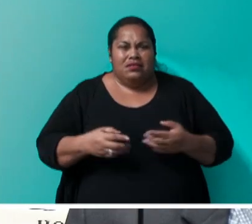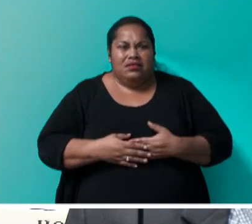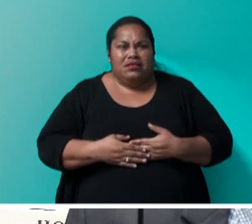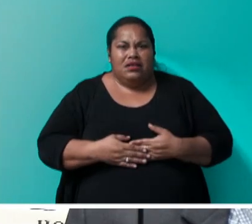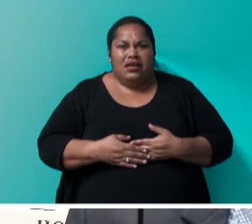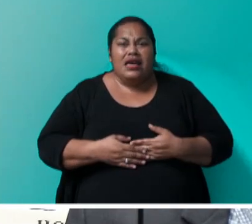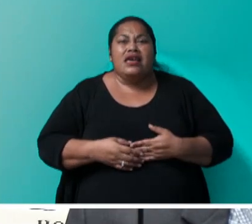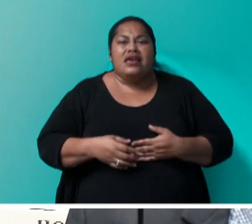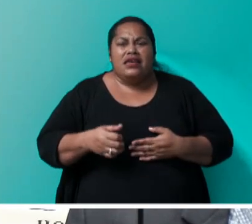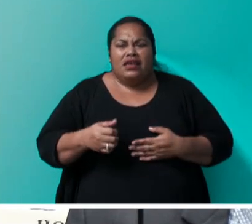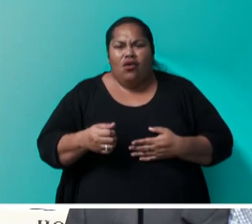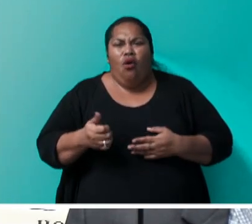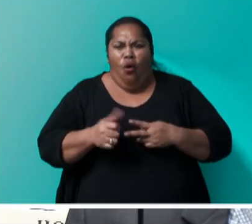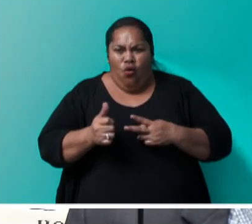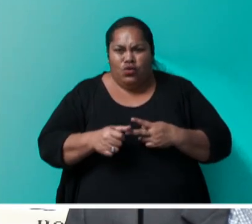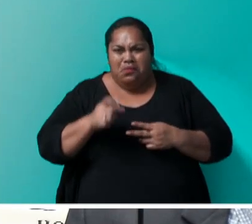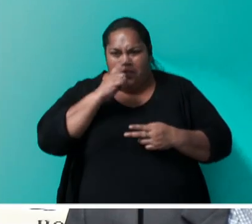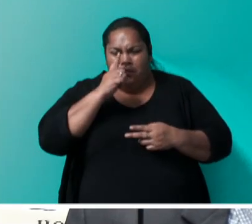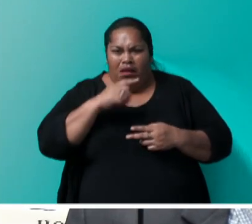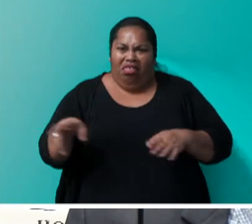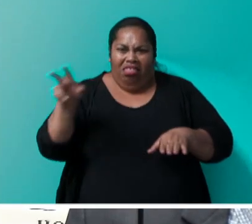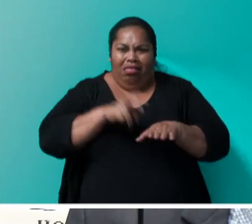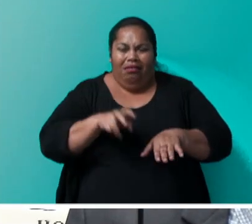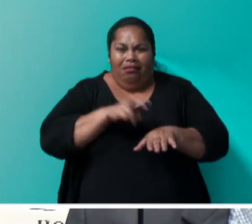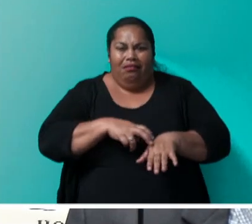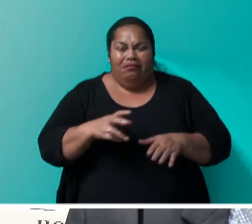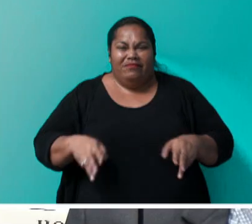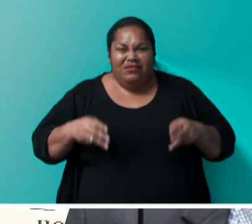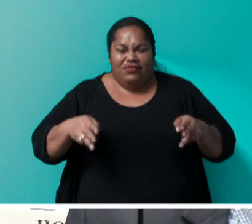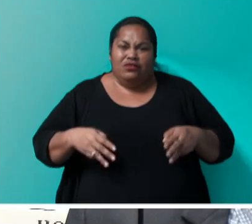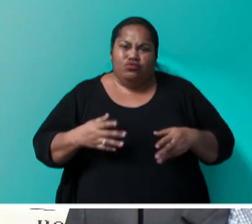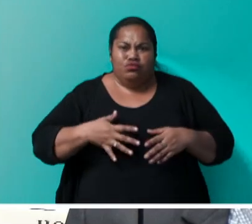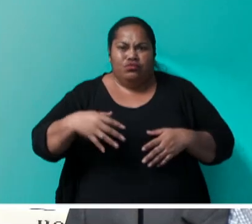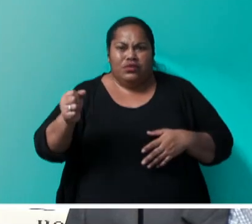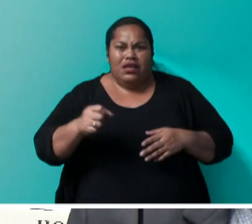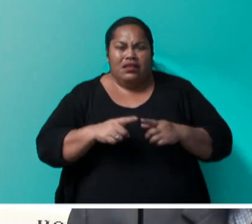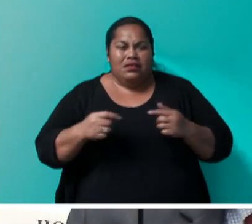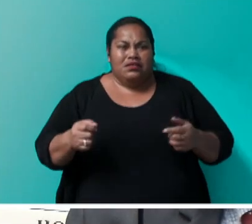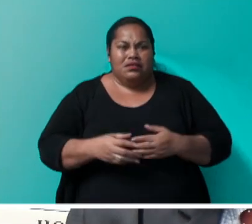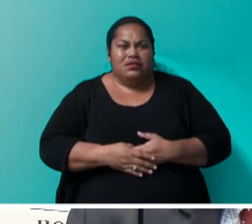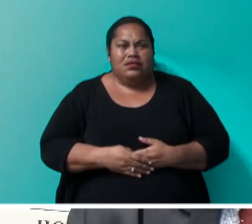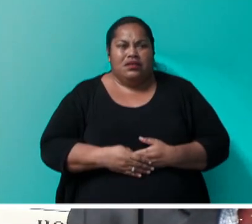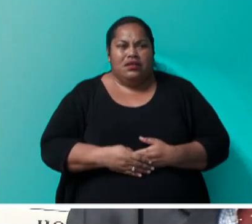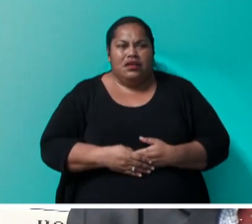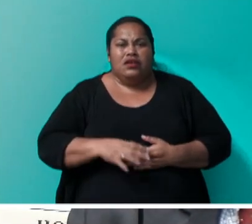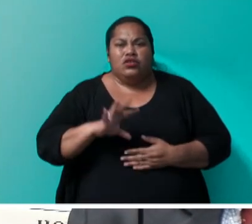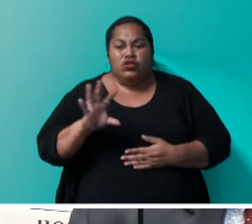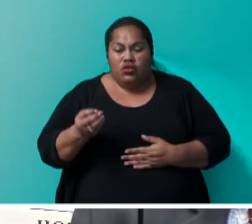passengers for that matter. However, comprehensive FAO study on the sugar industry